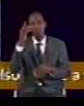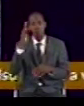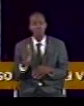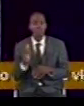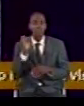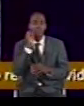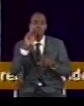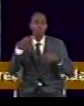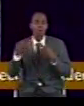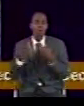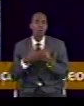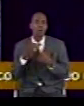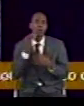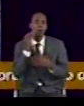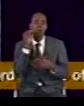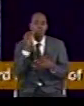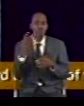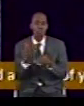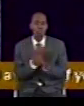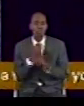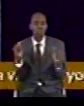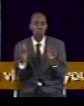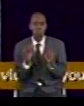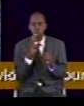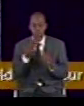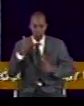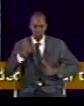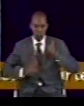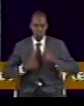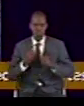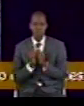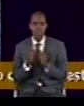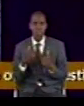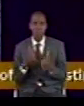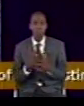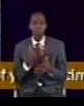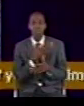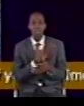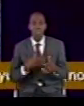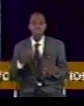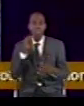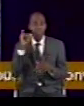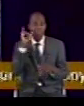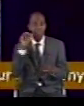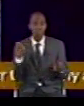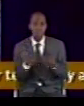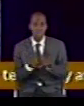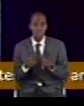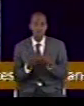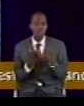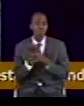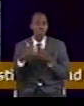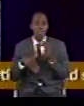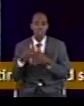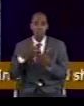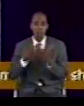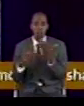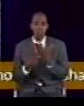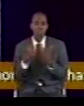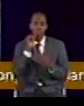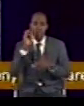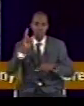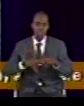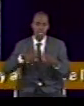I went home. I took cold water, and I bathed cold water. And yesterday also, through the program, I was outside. And after